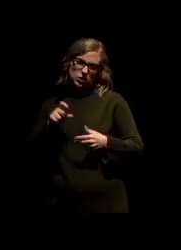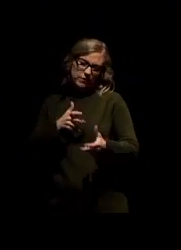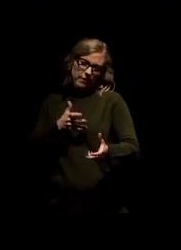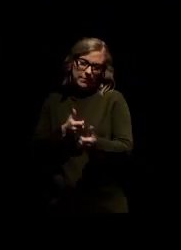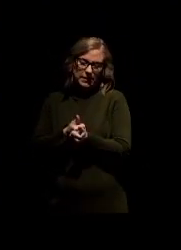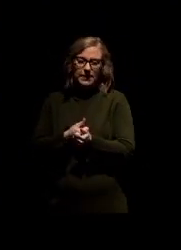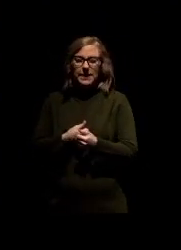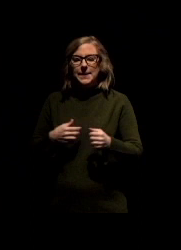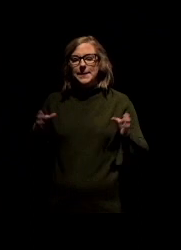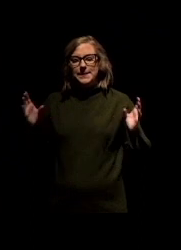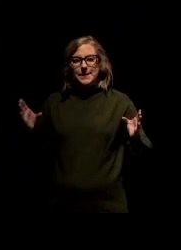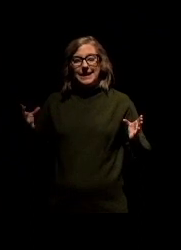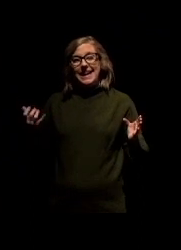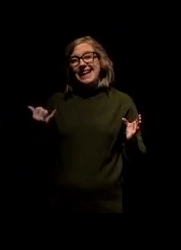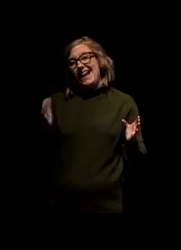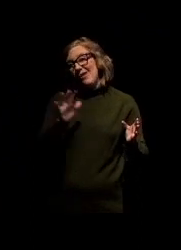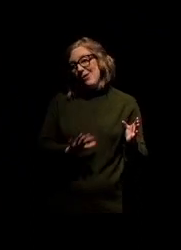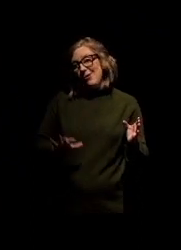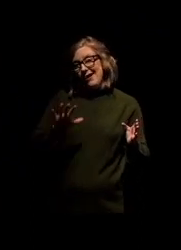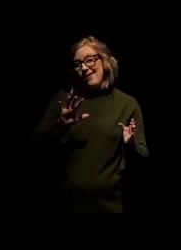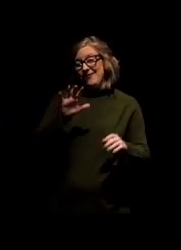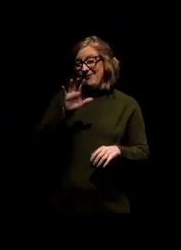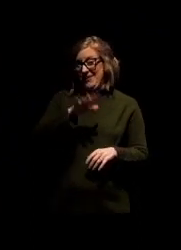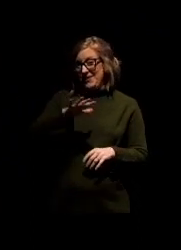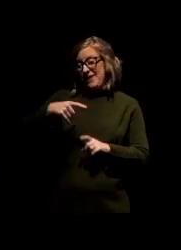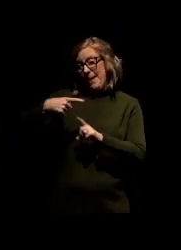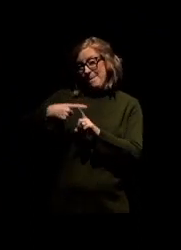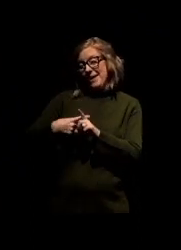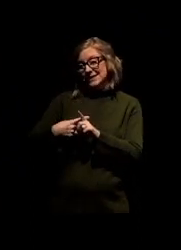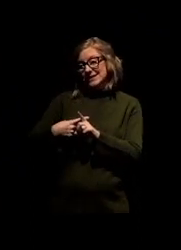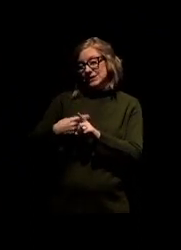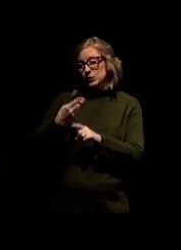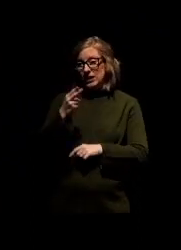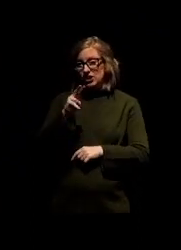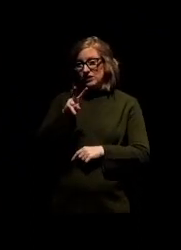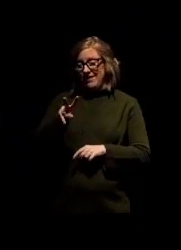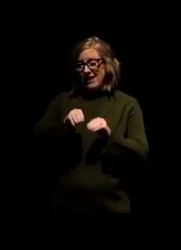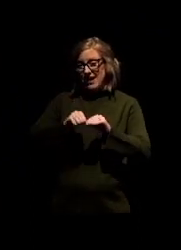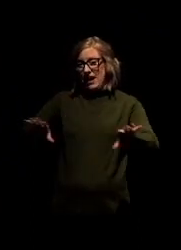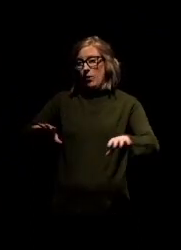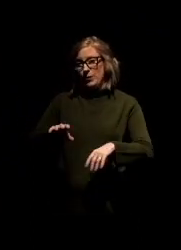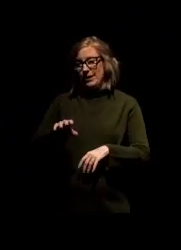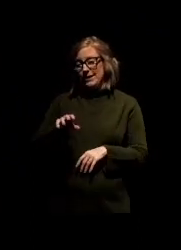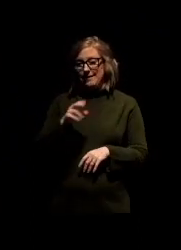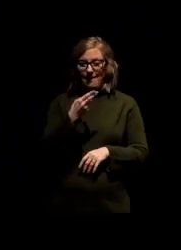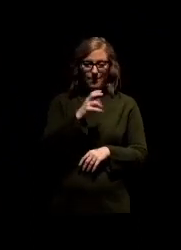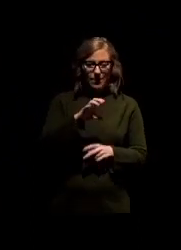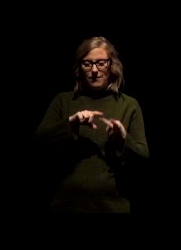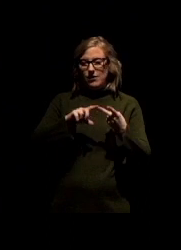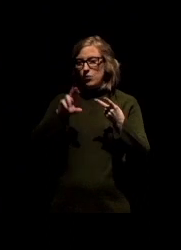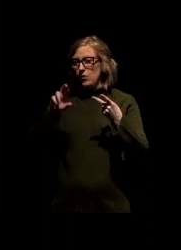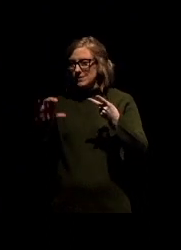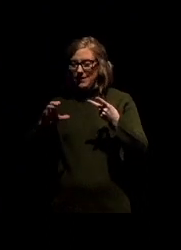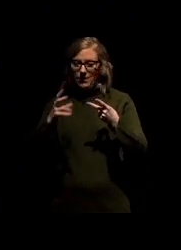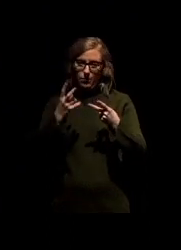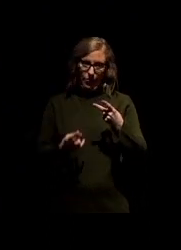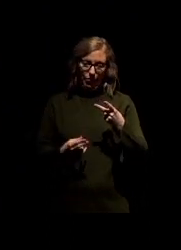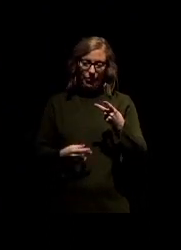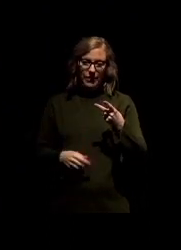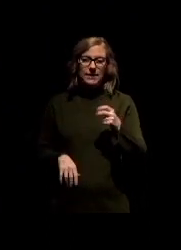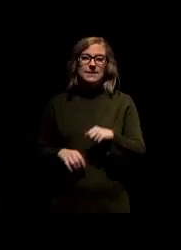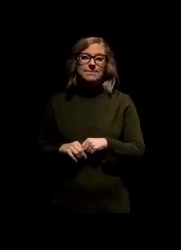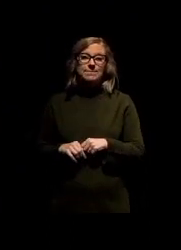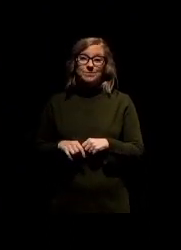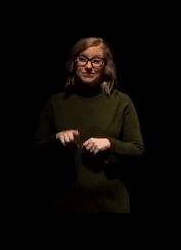We're now about 55 months into a HIV outbreak in Hennepin County and Ramsey County. And the